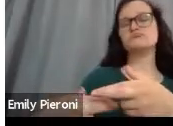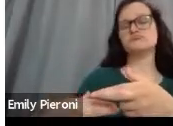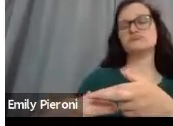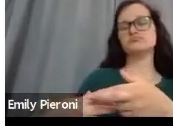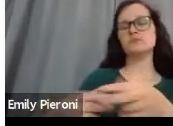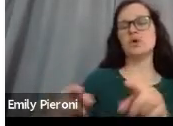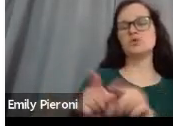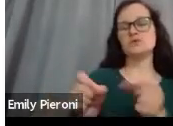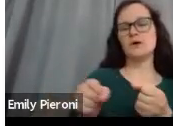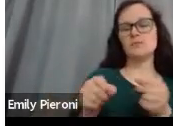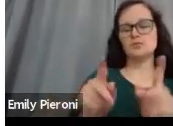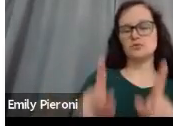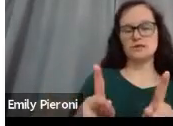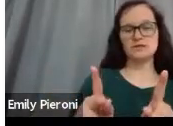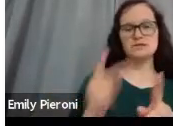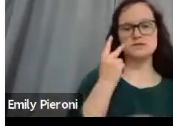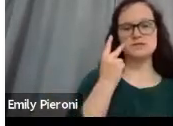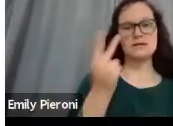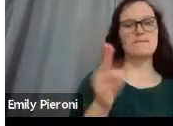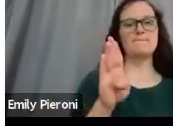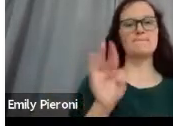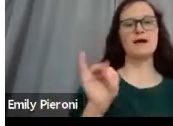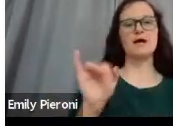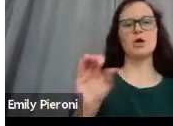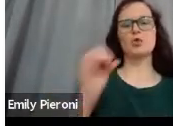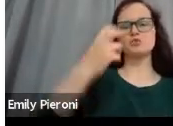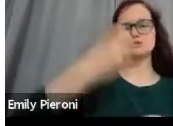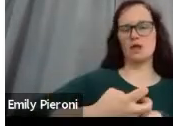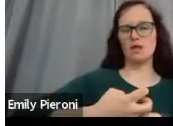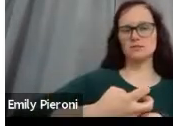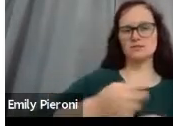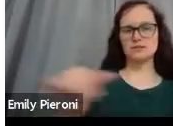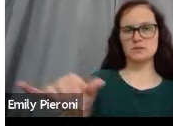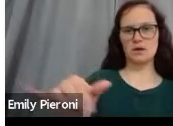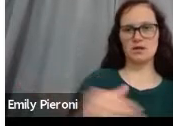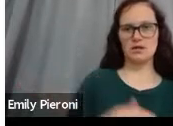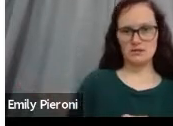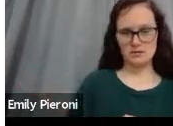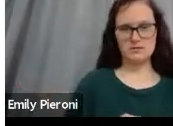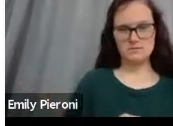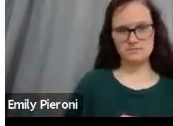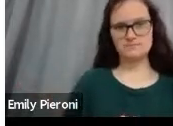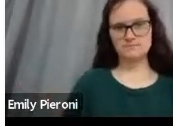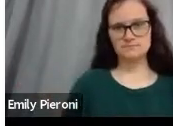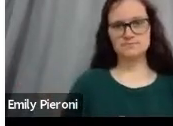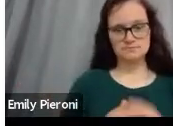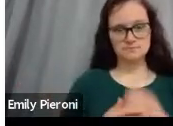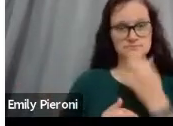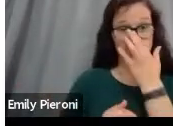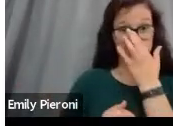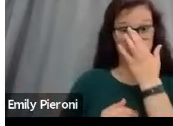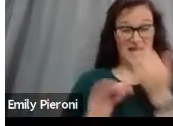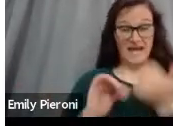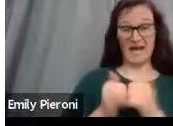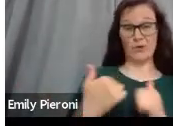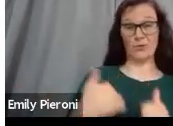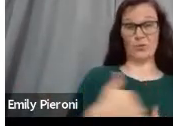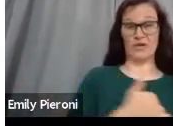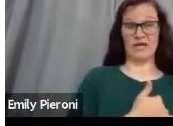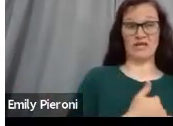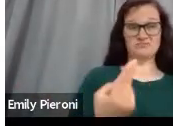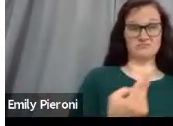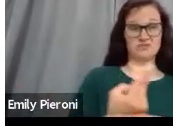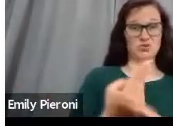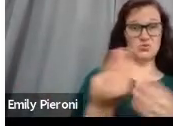at biosolids. And how do we treat the soil is also a factor of why this research